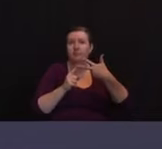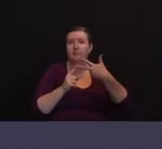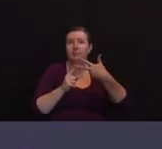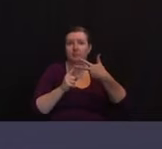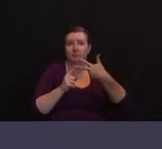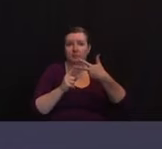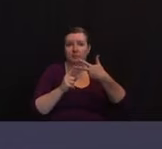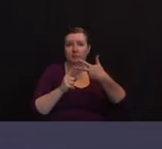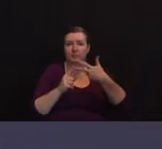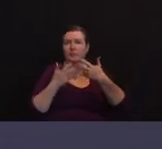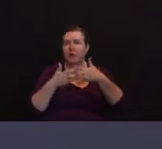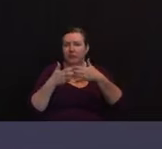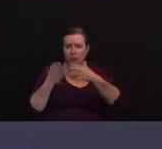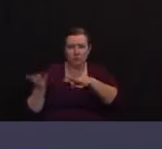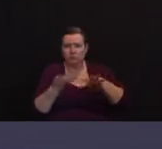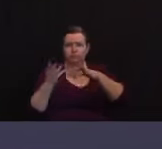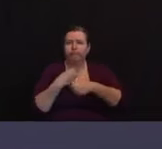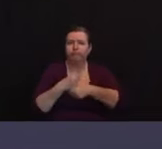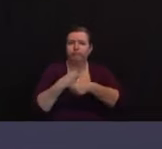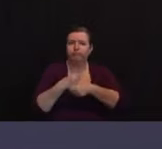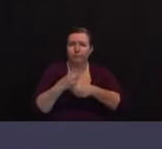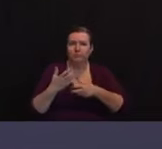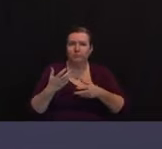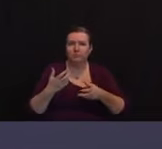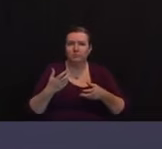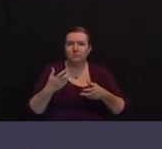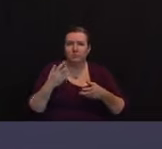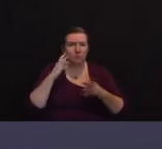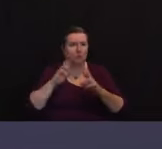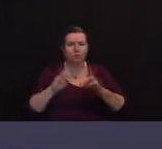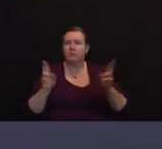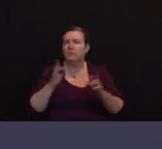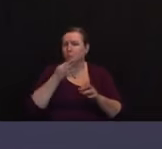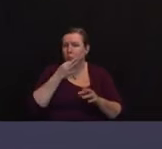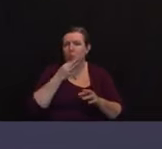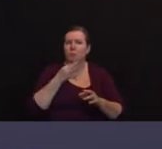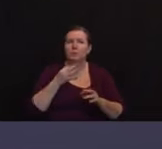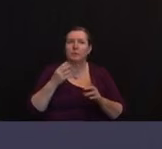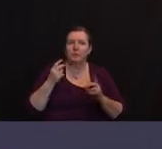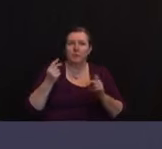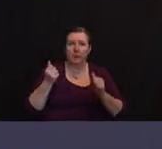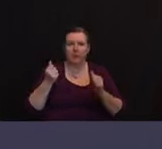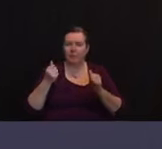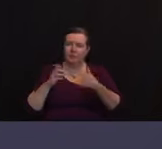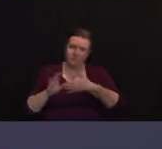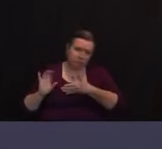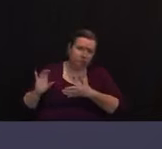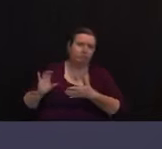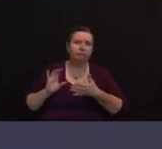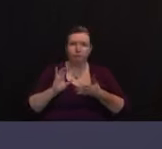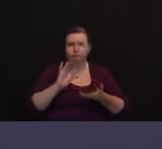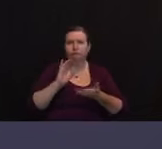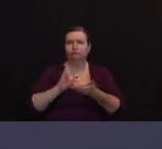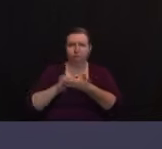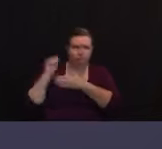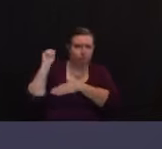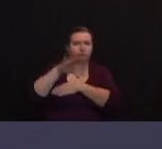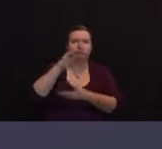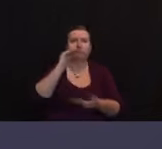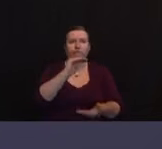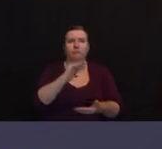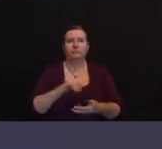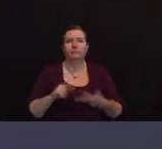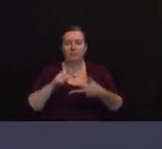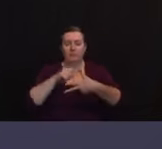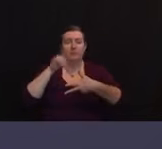come out with a major slug, as well as the commitment that Moderna and Pfizer have each made that will come